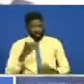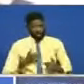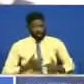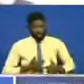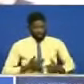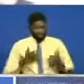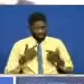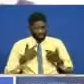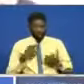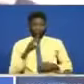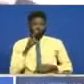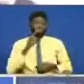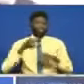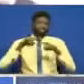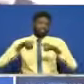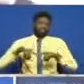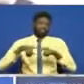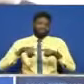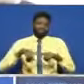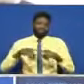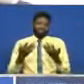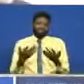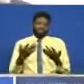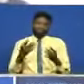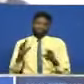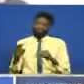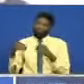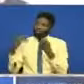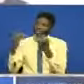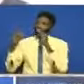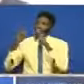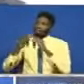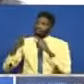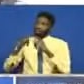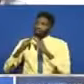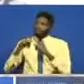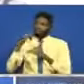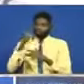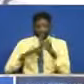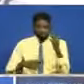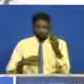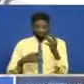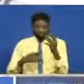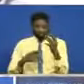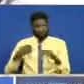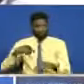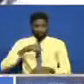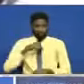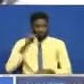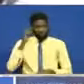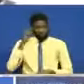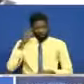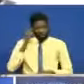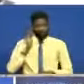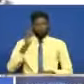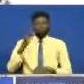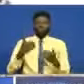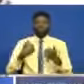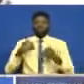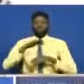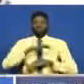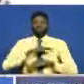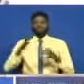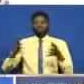water. They have provided this camp with what we'll consider sufficient tanks. With this